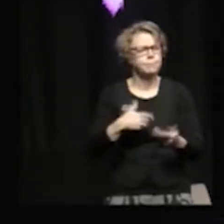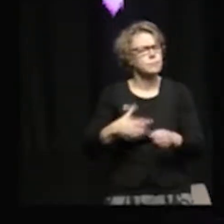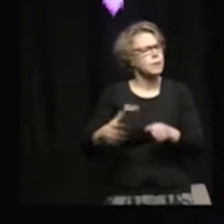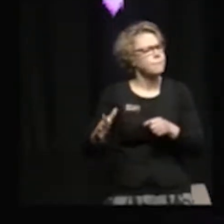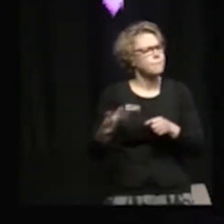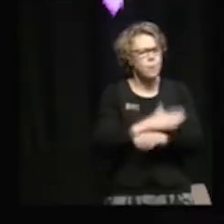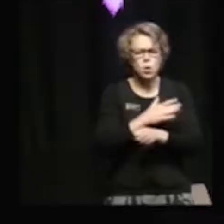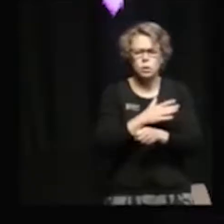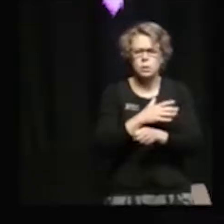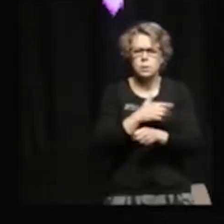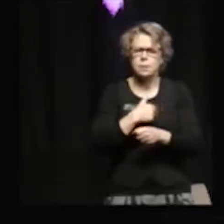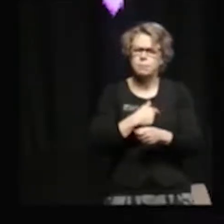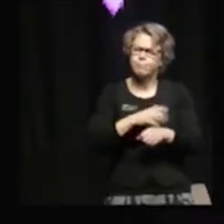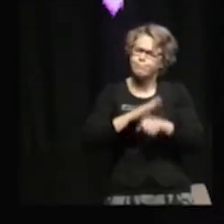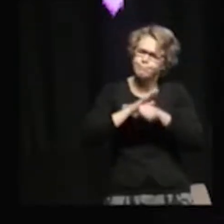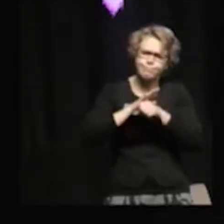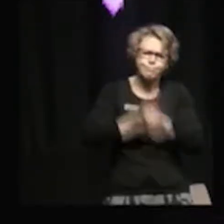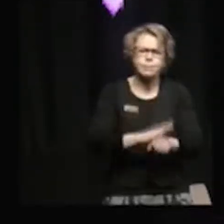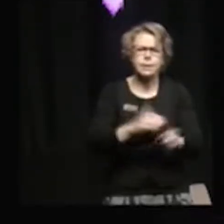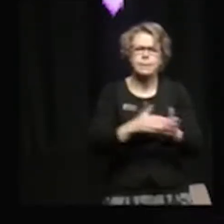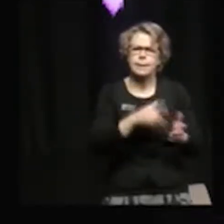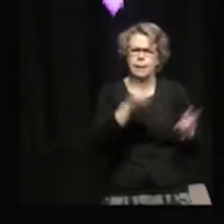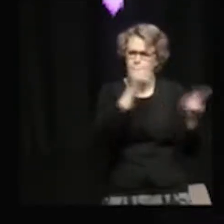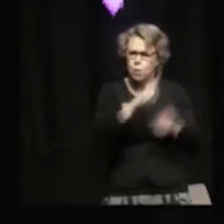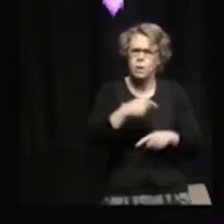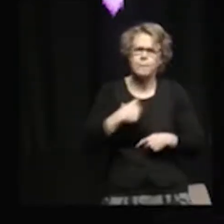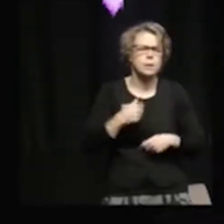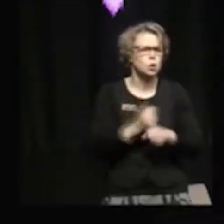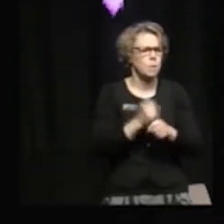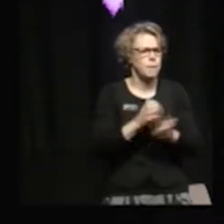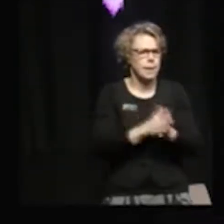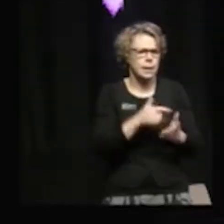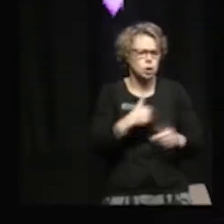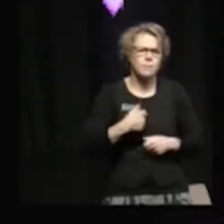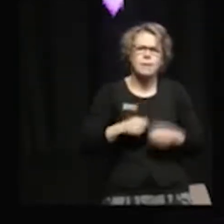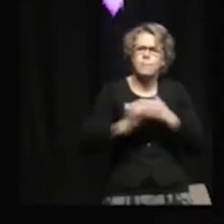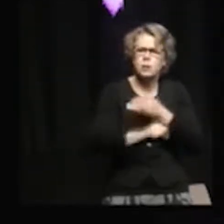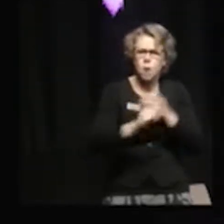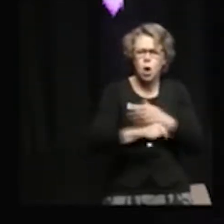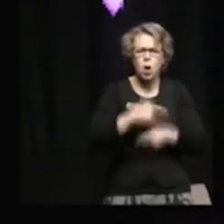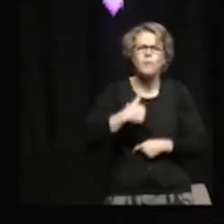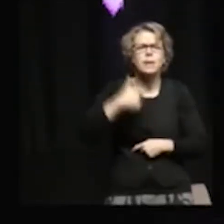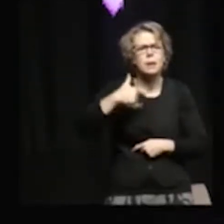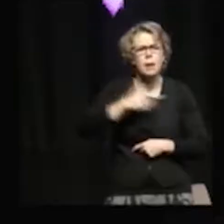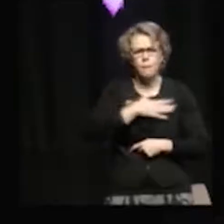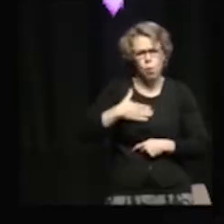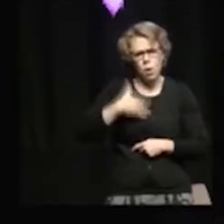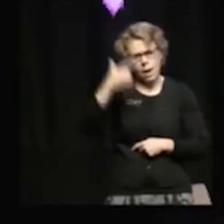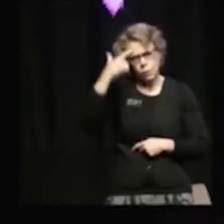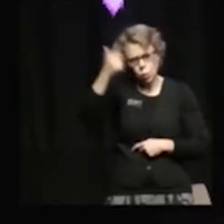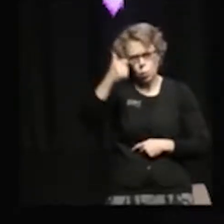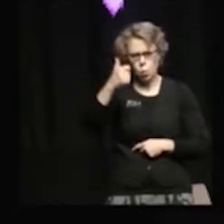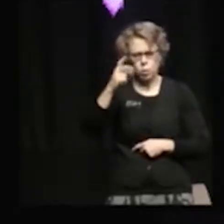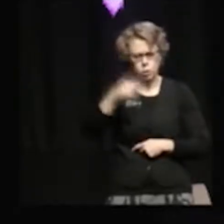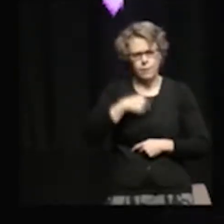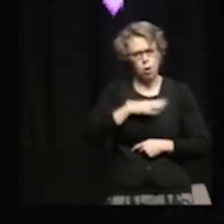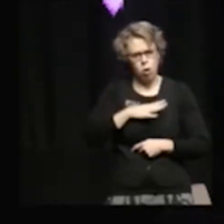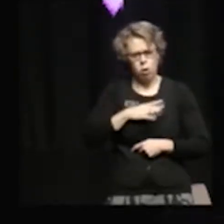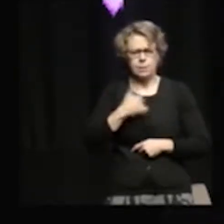for the people that we work with, whom we defend, and the beliefs that we stand for.